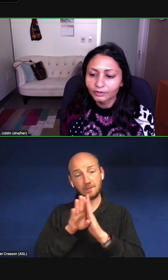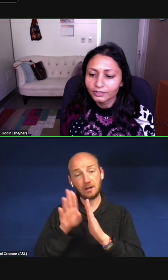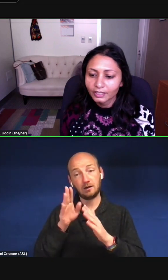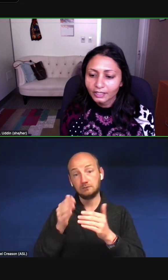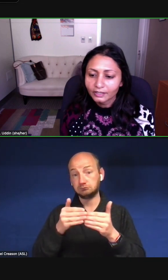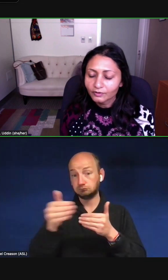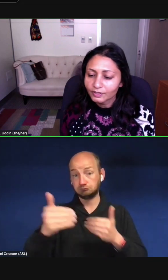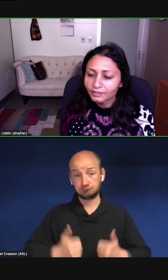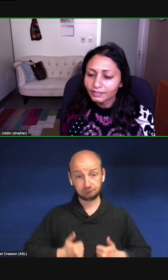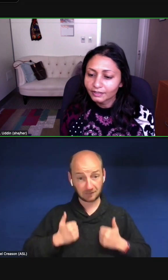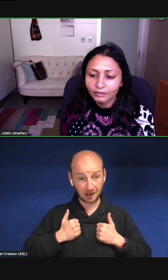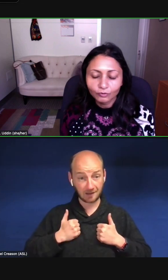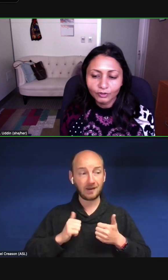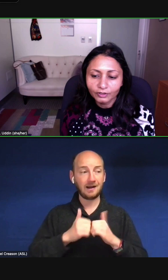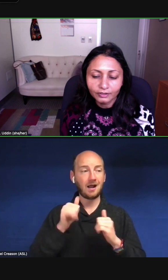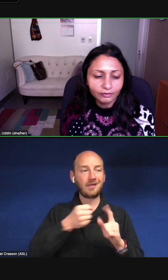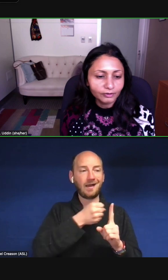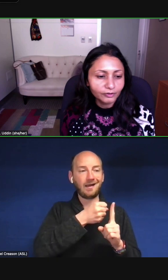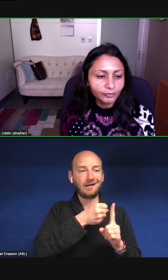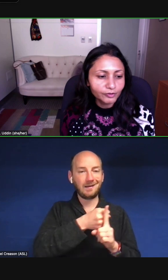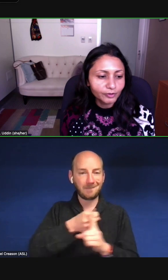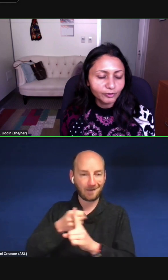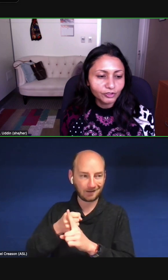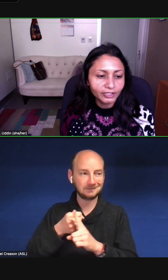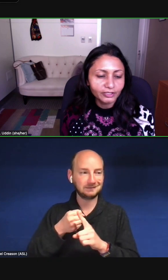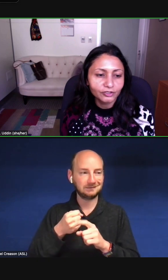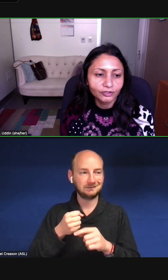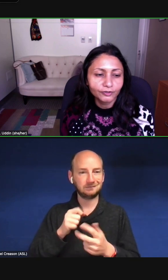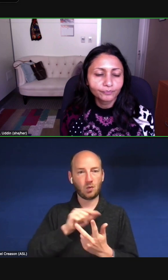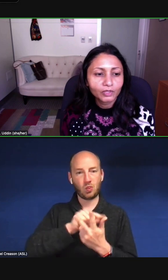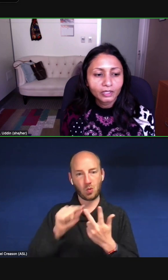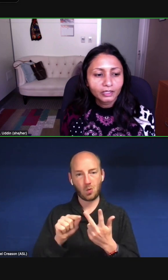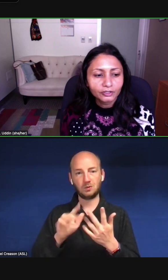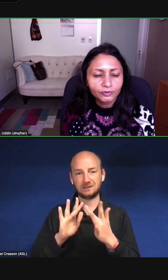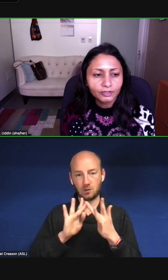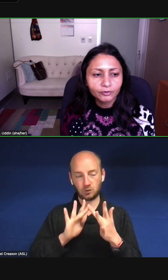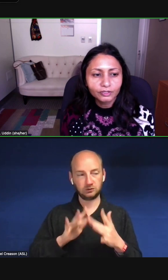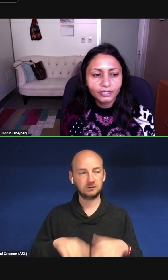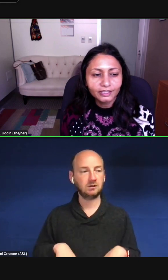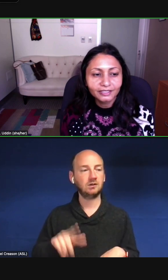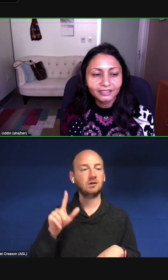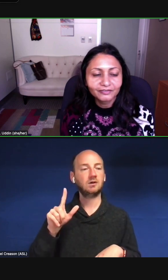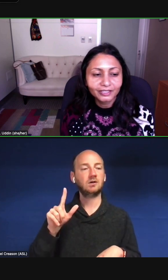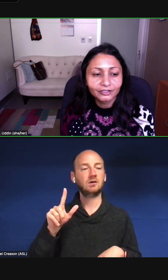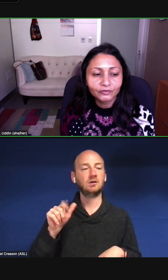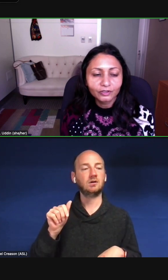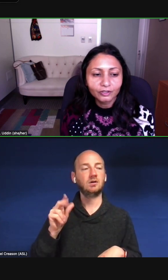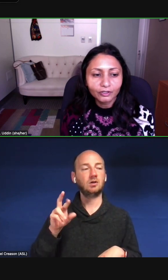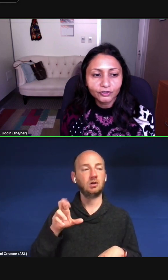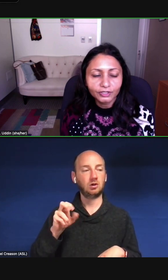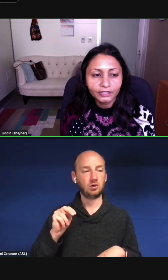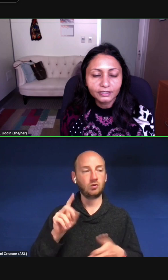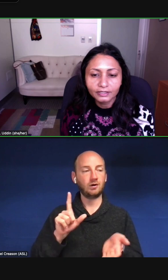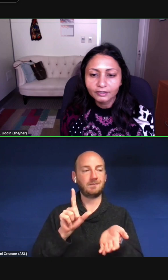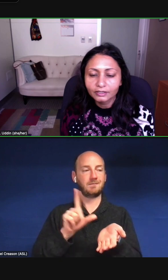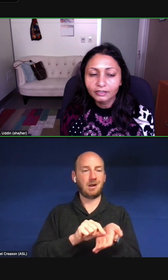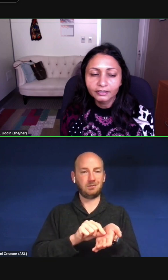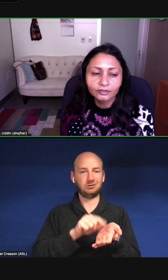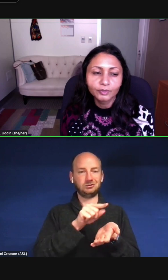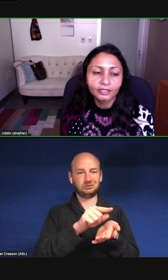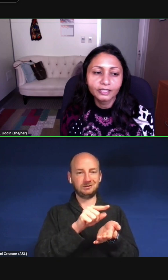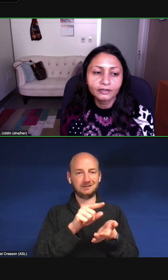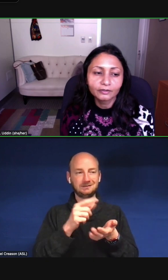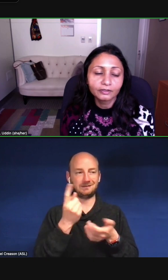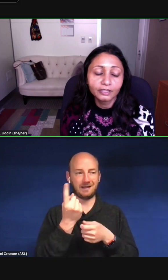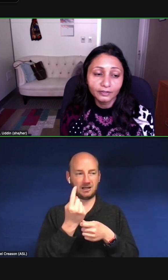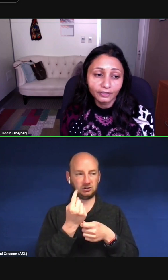3 networks. And so this is, again, work that Lauren Kupis published last year. And she was able to take advantage of a large data set